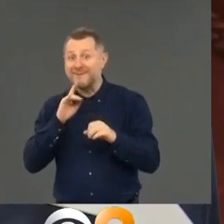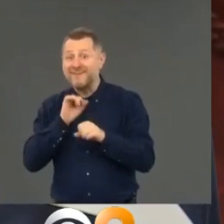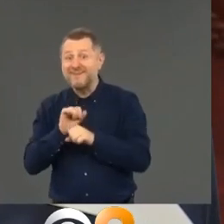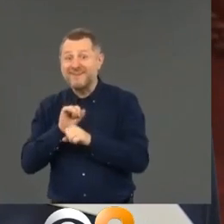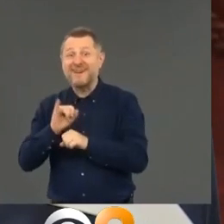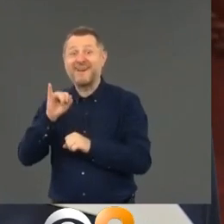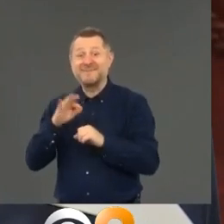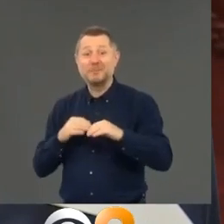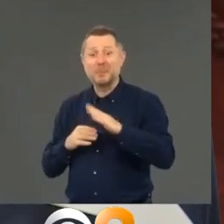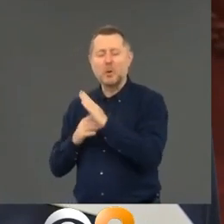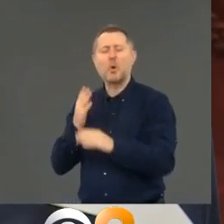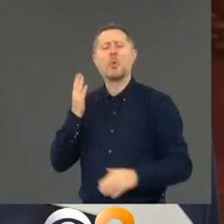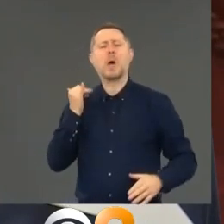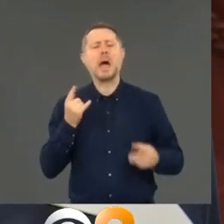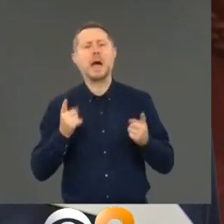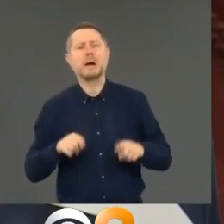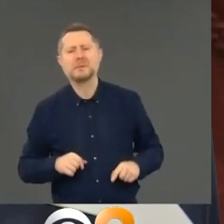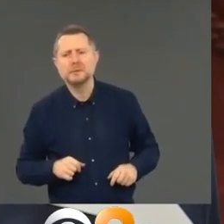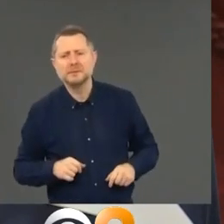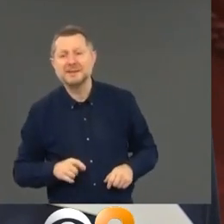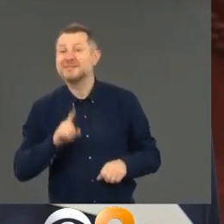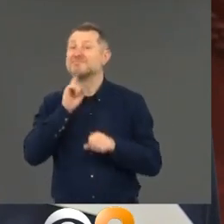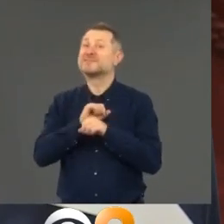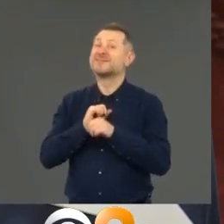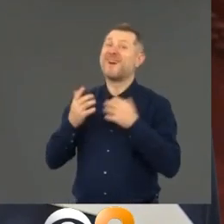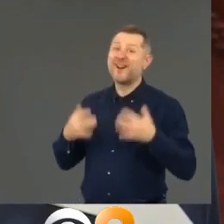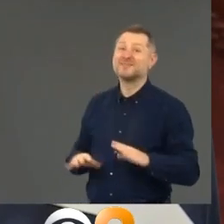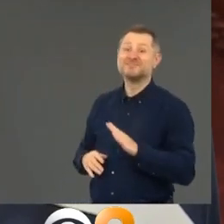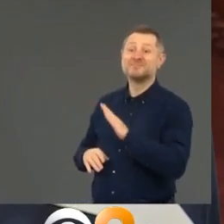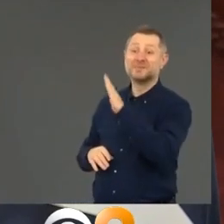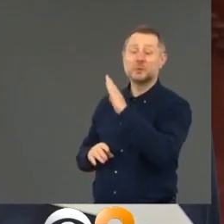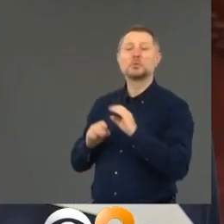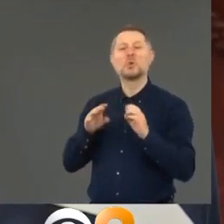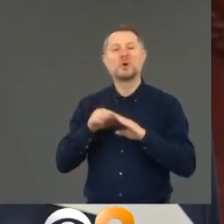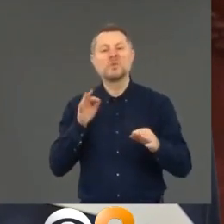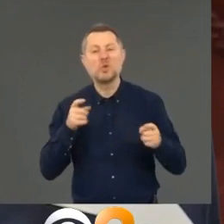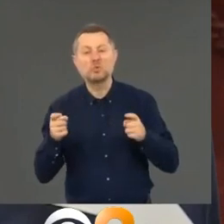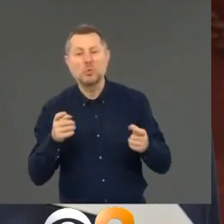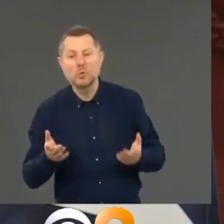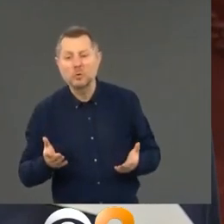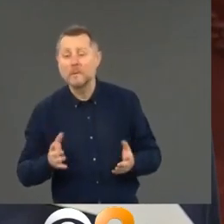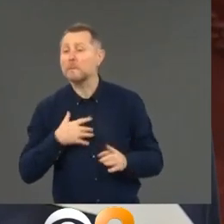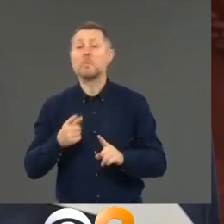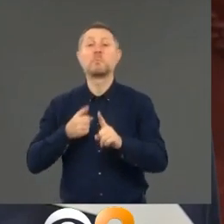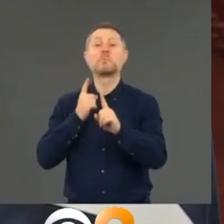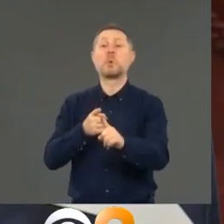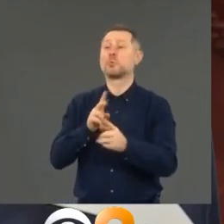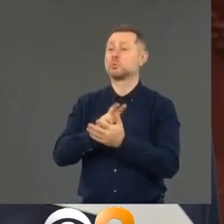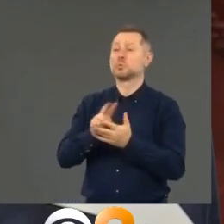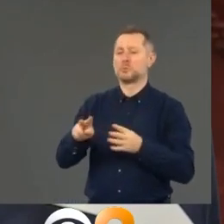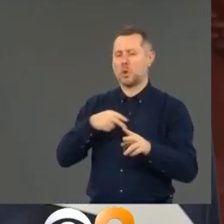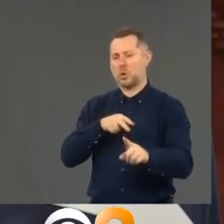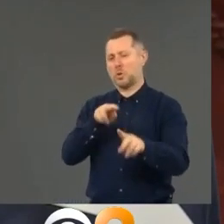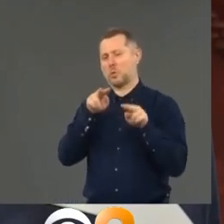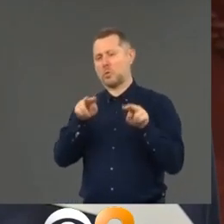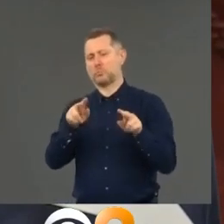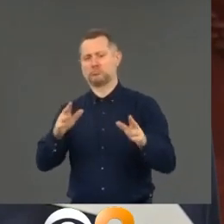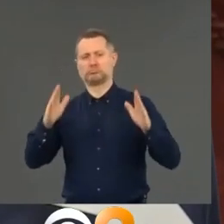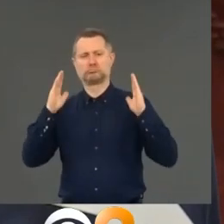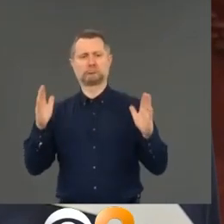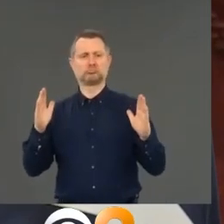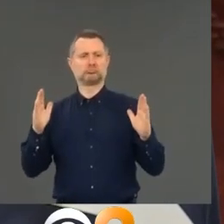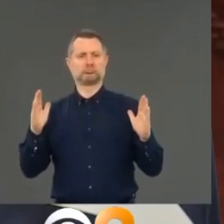or is the increase problematic? But I don't think we have the 2 weeks I explained, I don't know